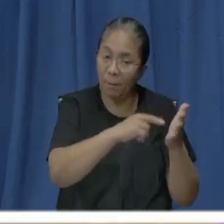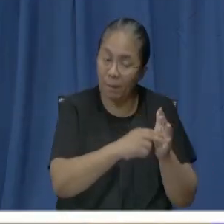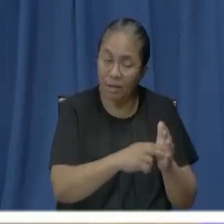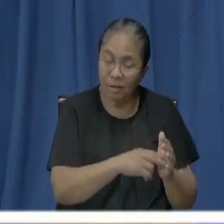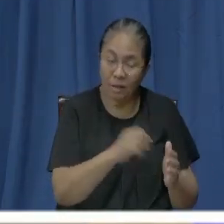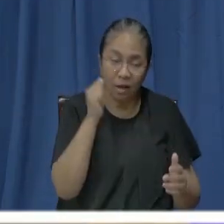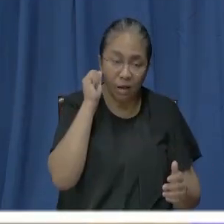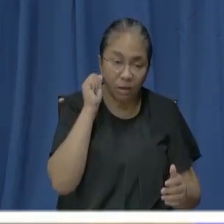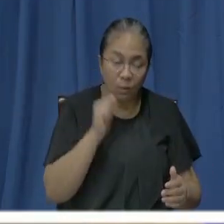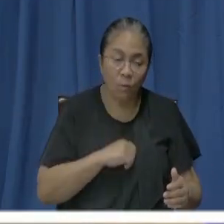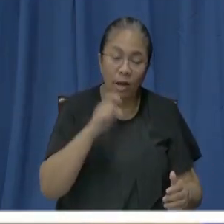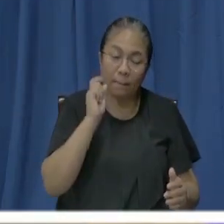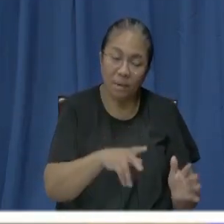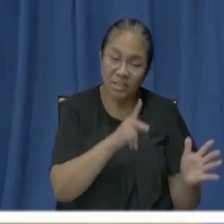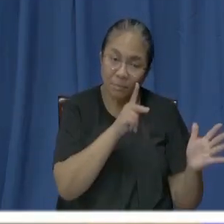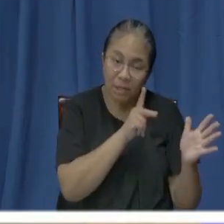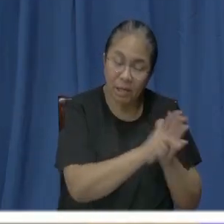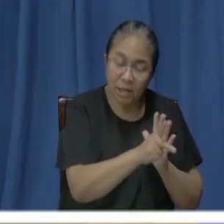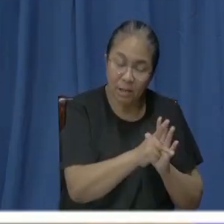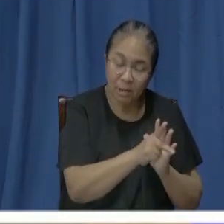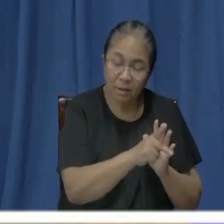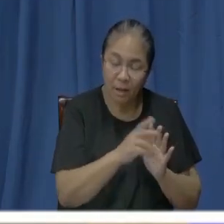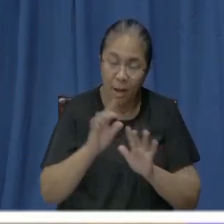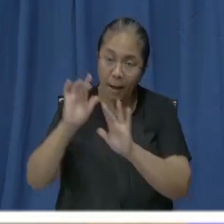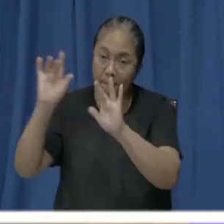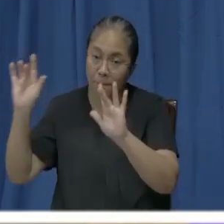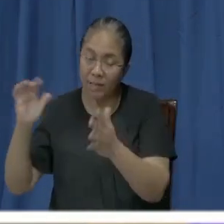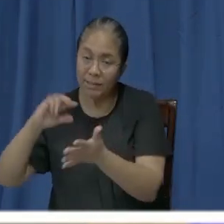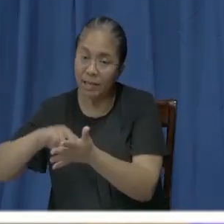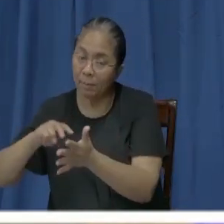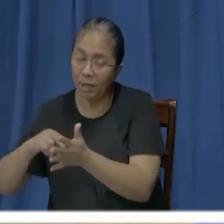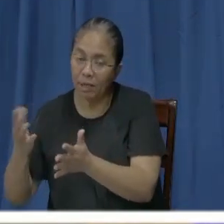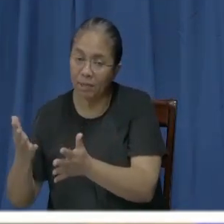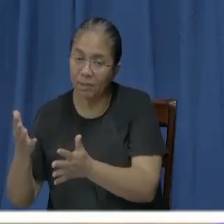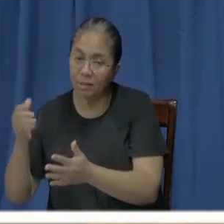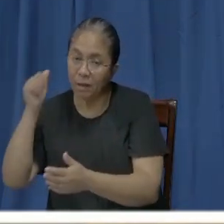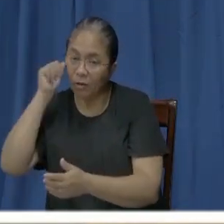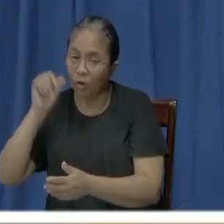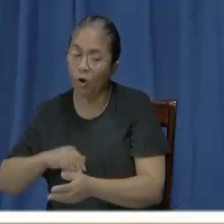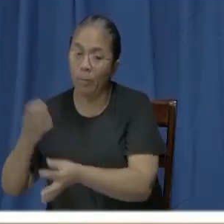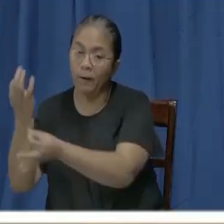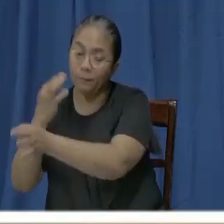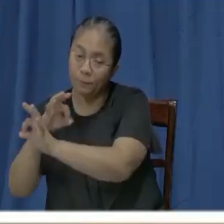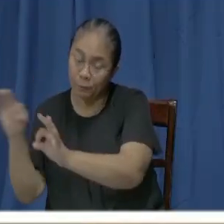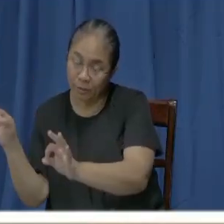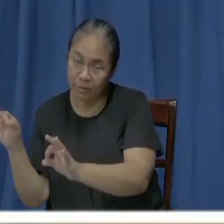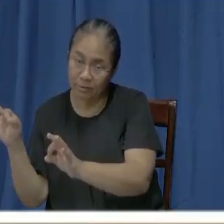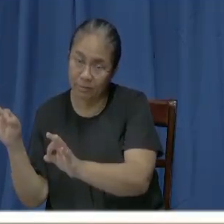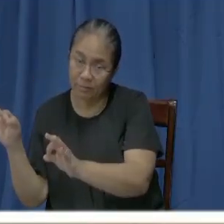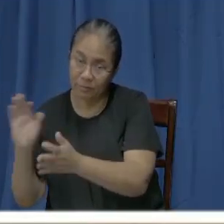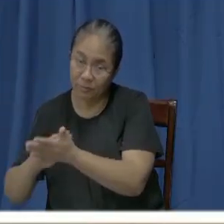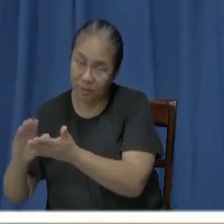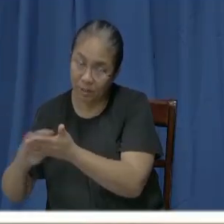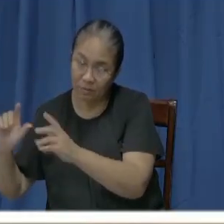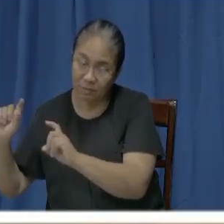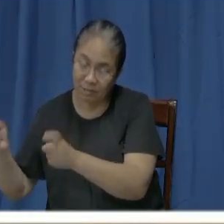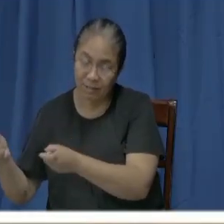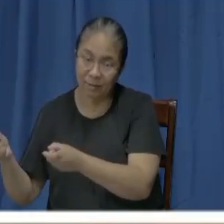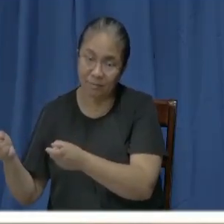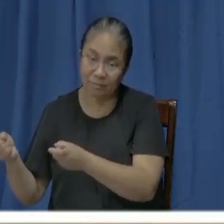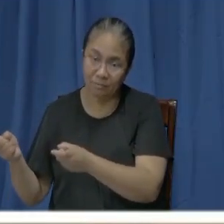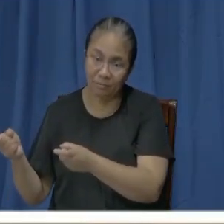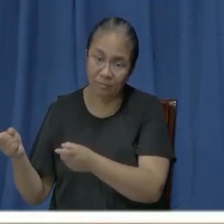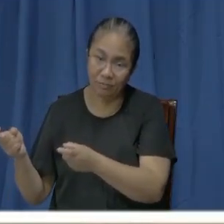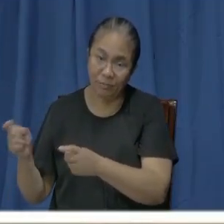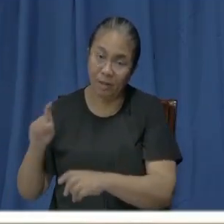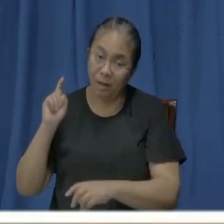Mercy requires the woman to be freed of her sin. And it has to come down on one